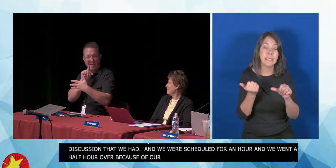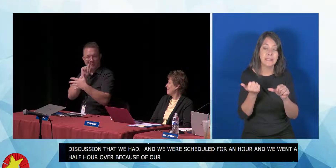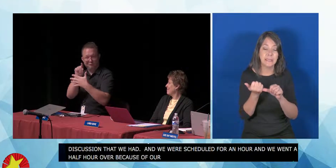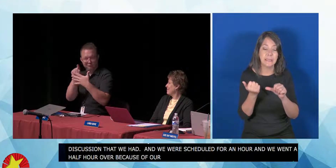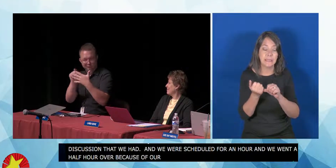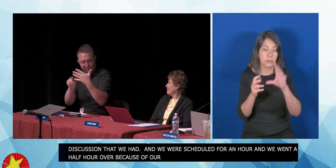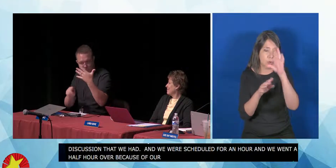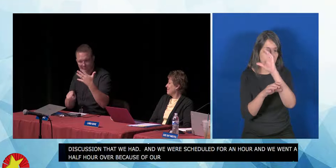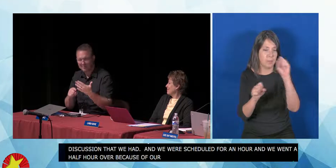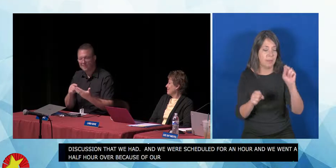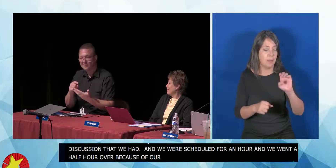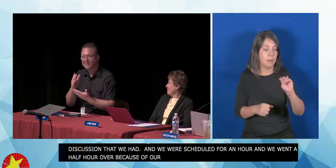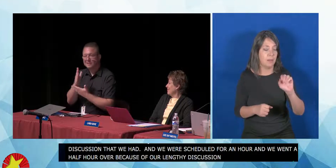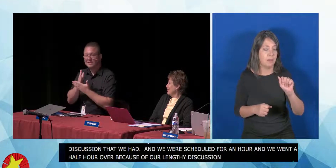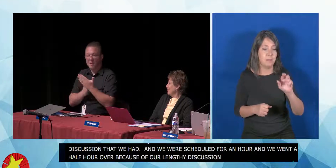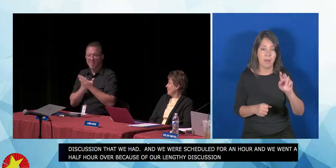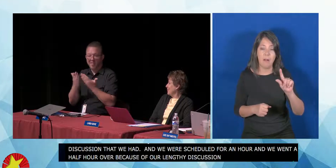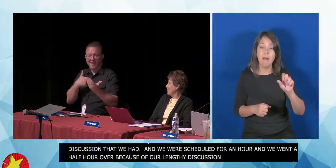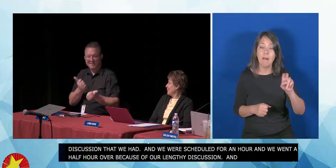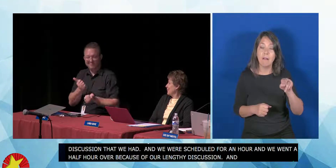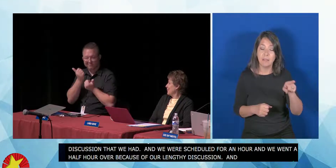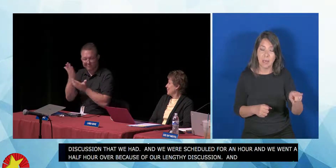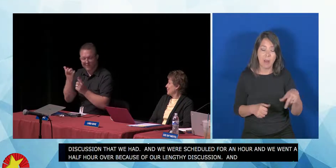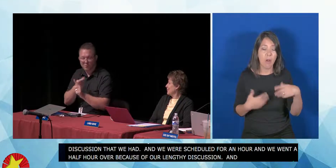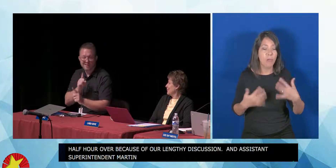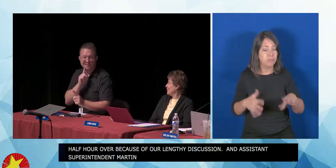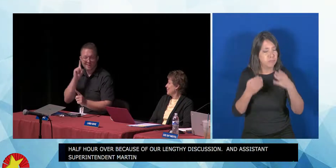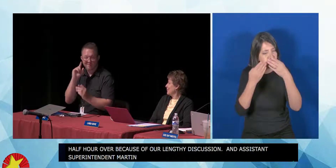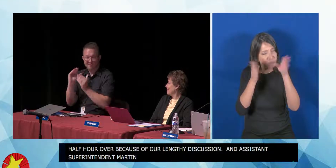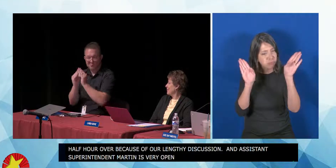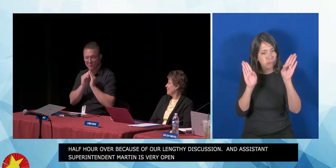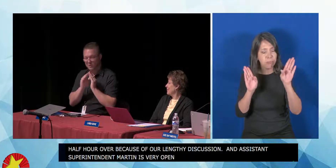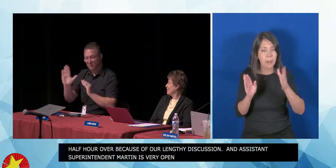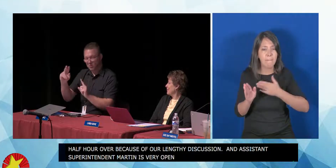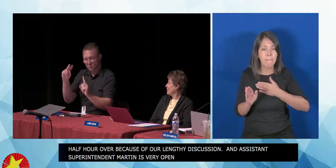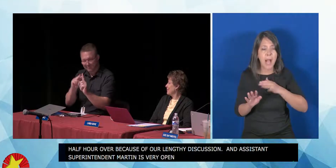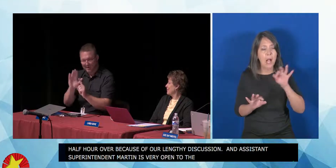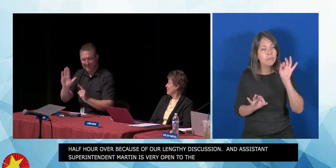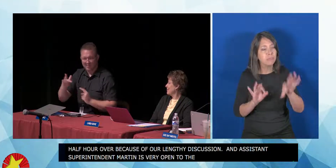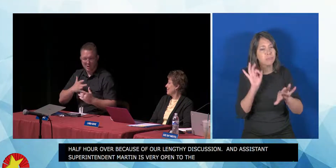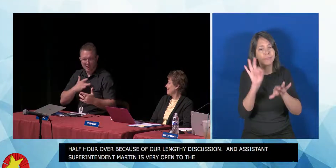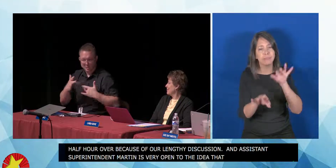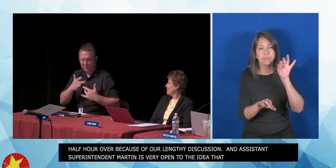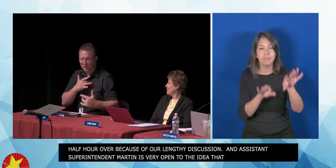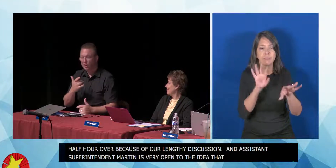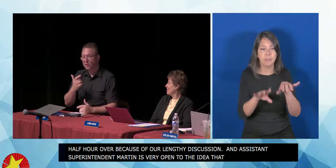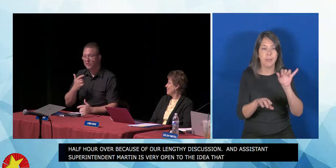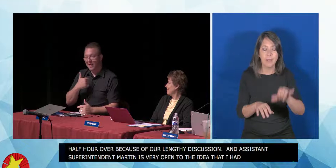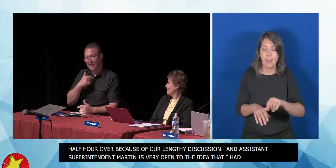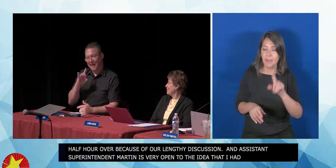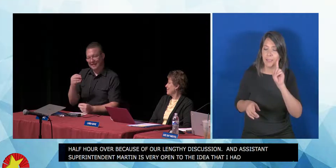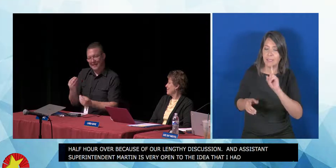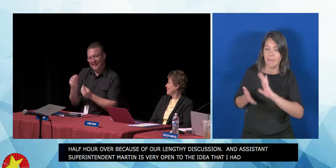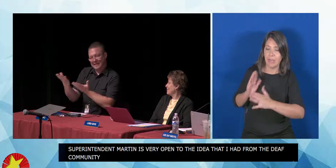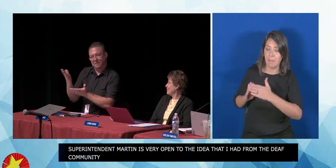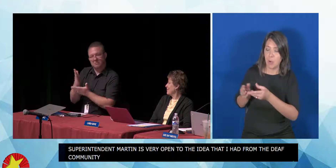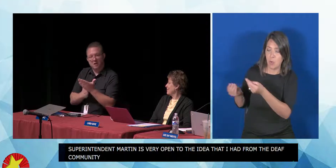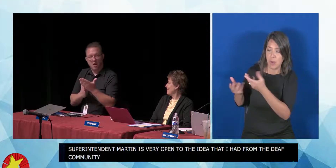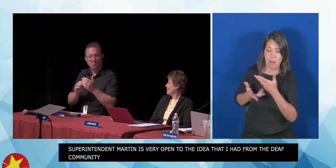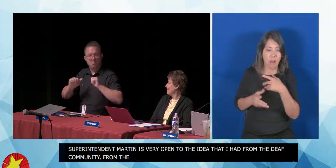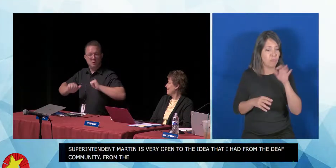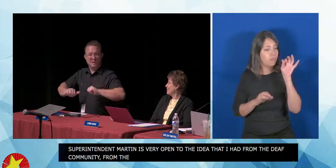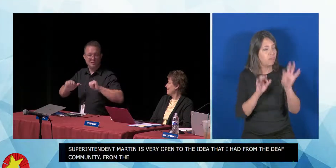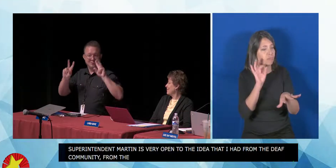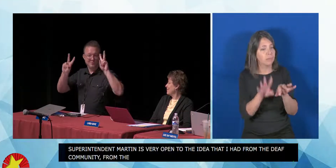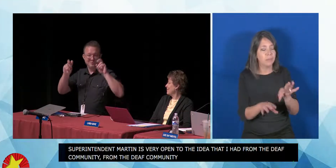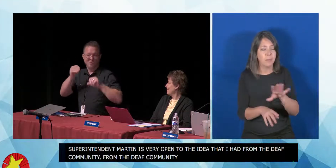Superintendent Martin seemed very open to the ideas that I had. From the deaf community perspective, I brought up some